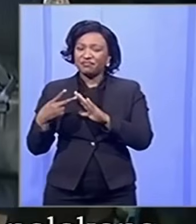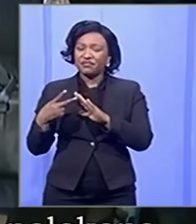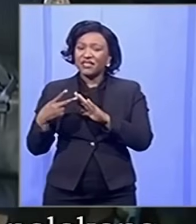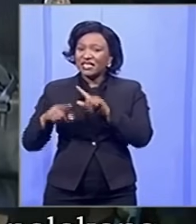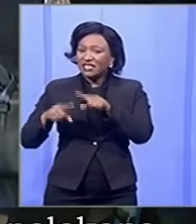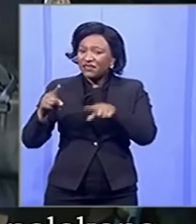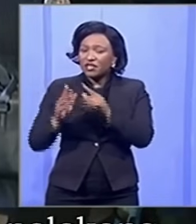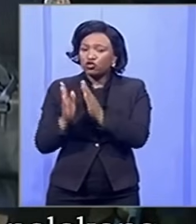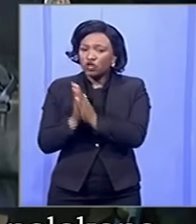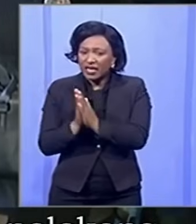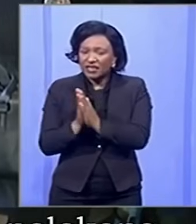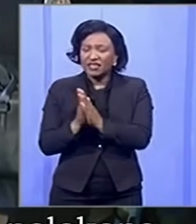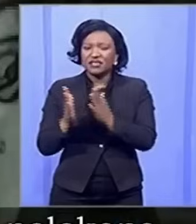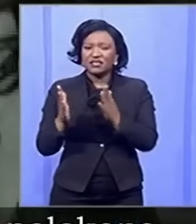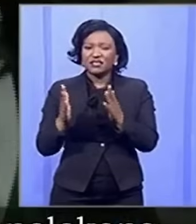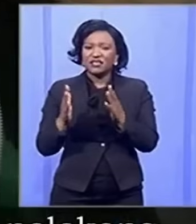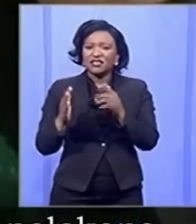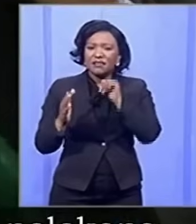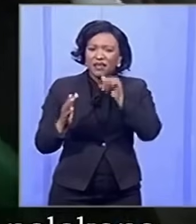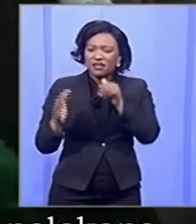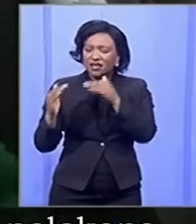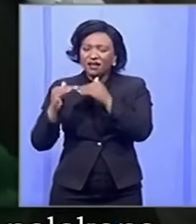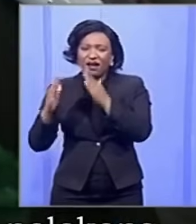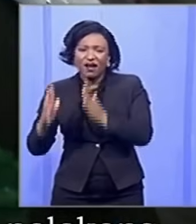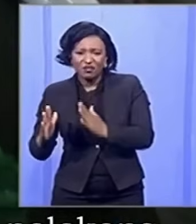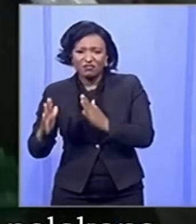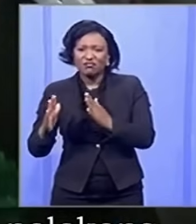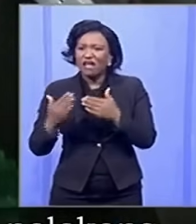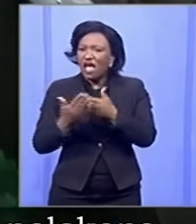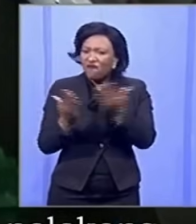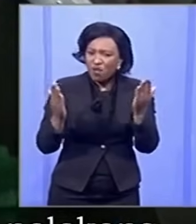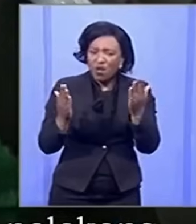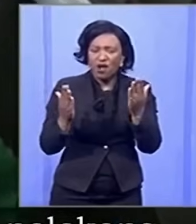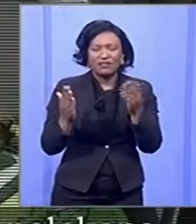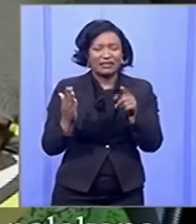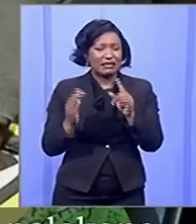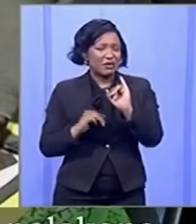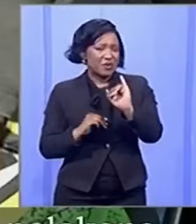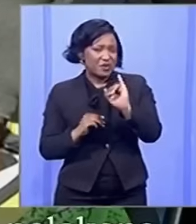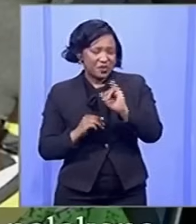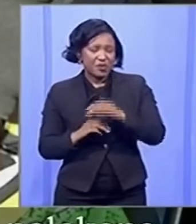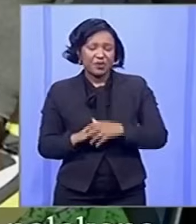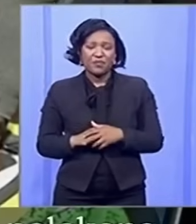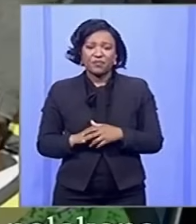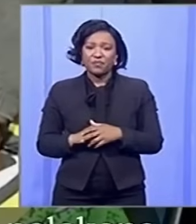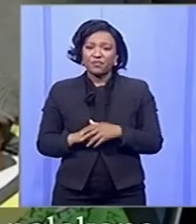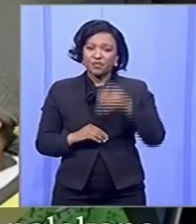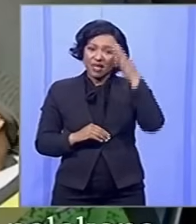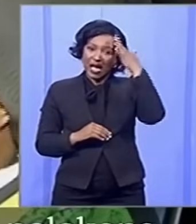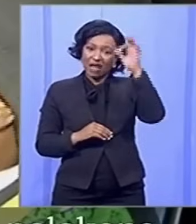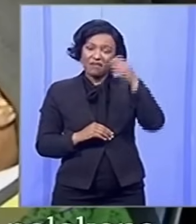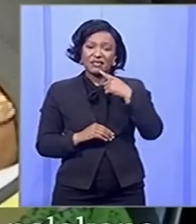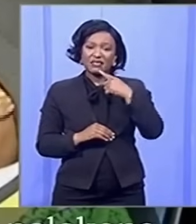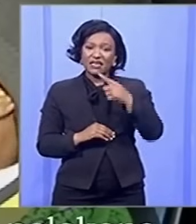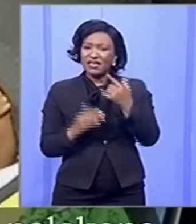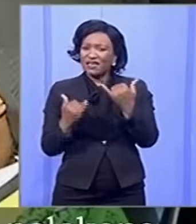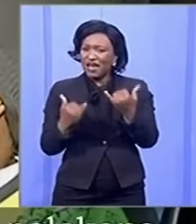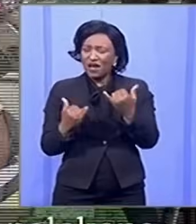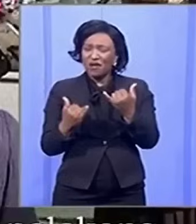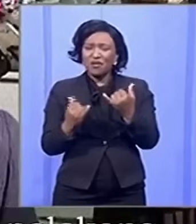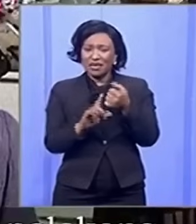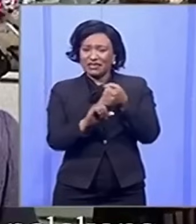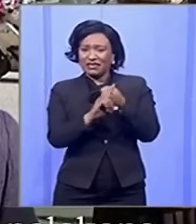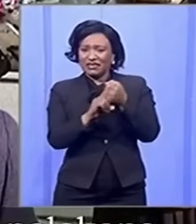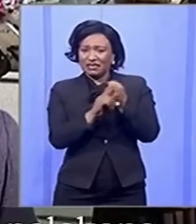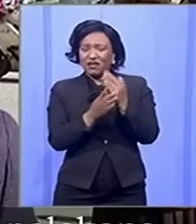children are no longer safe in their own houses, on the streets and everywhere else. Mmušo o dumela gore o swanetše go ntšha ka ga tšhwene phareleng ye. In